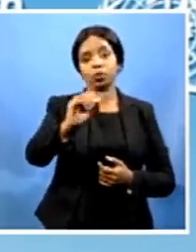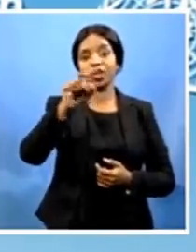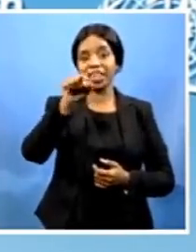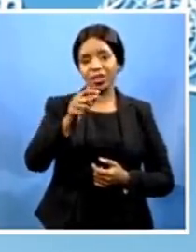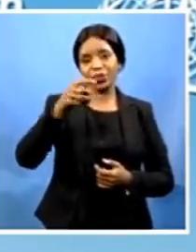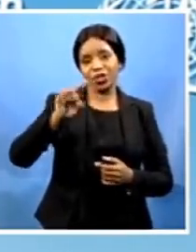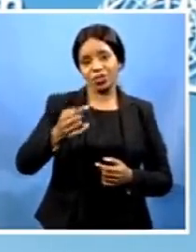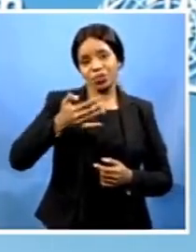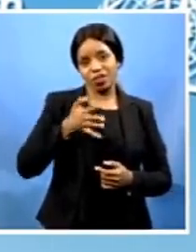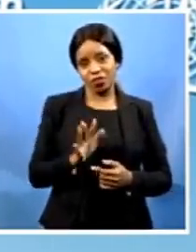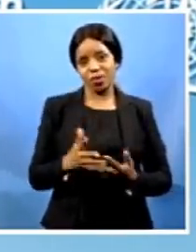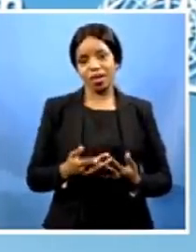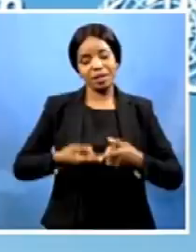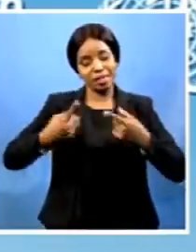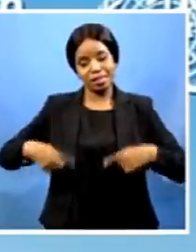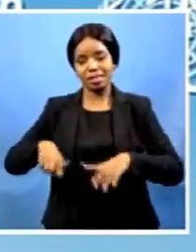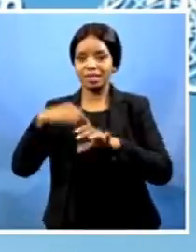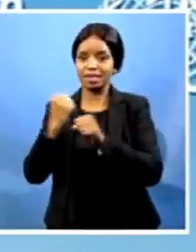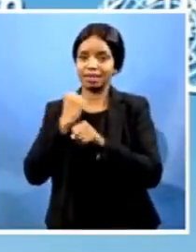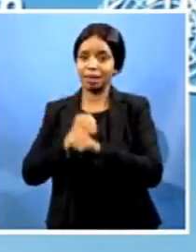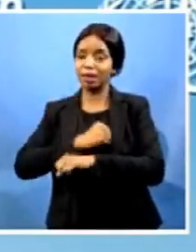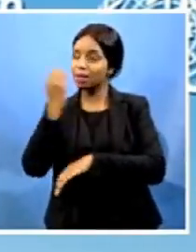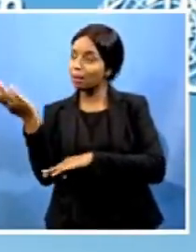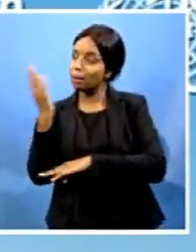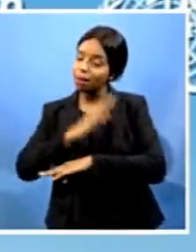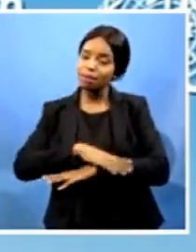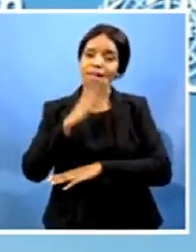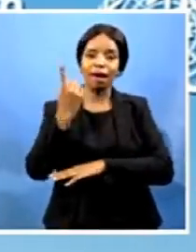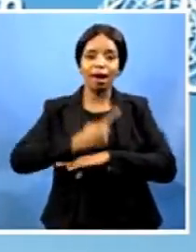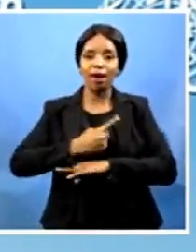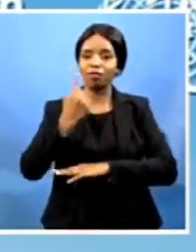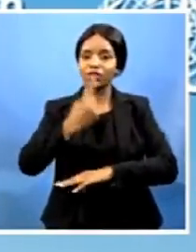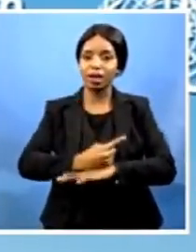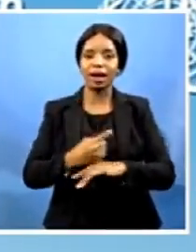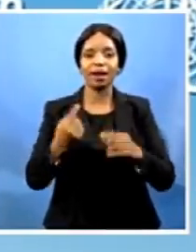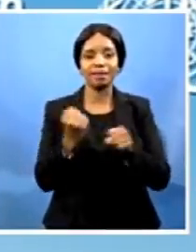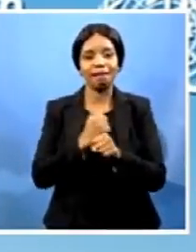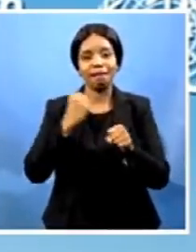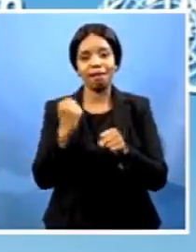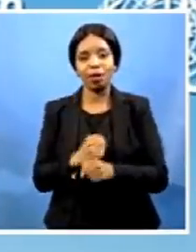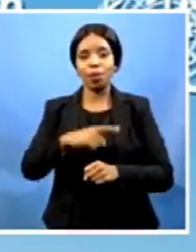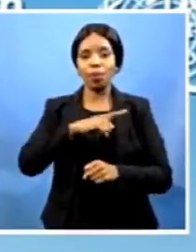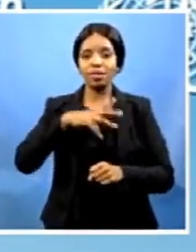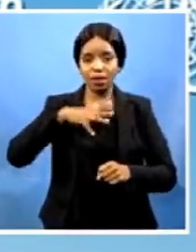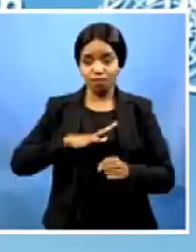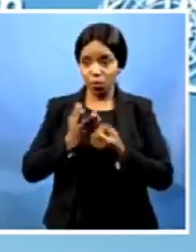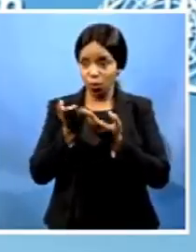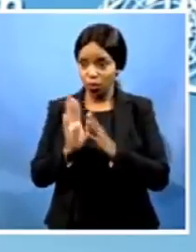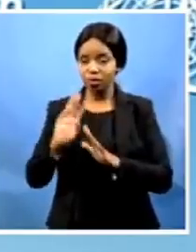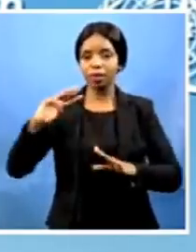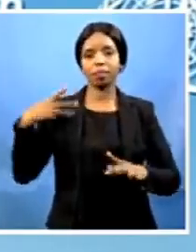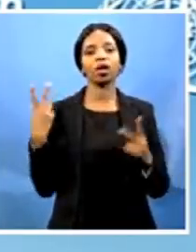day, every day. But the world will not and cannot go back to the way things